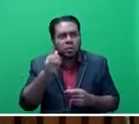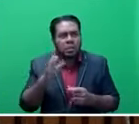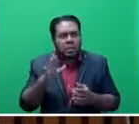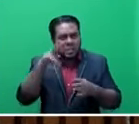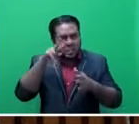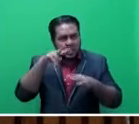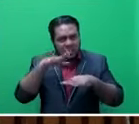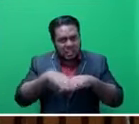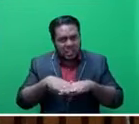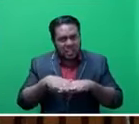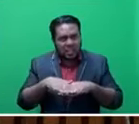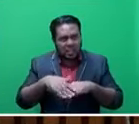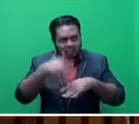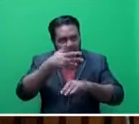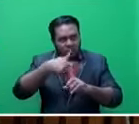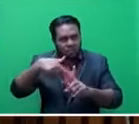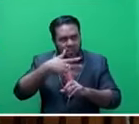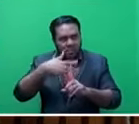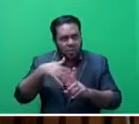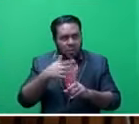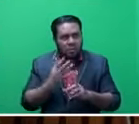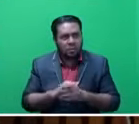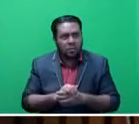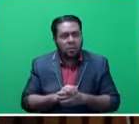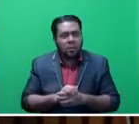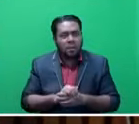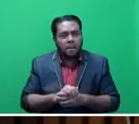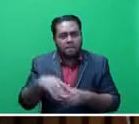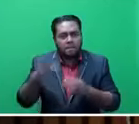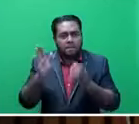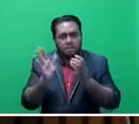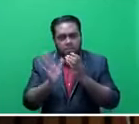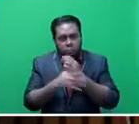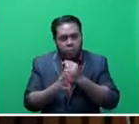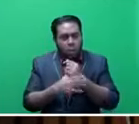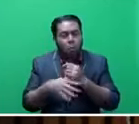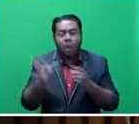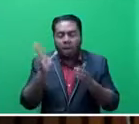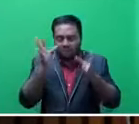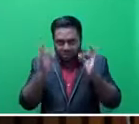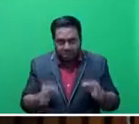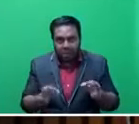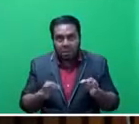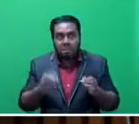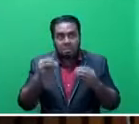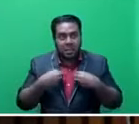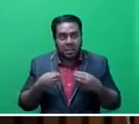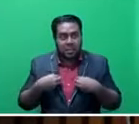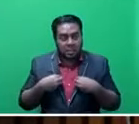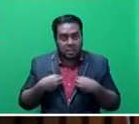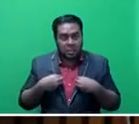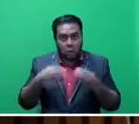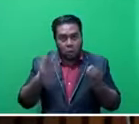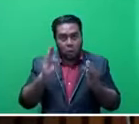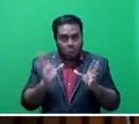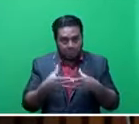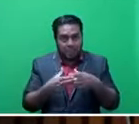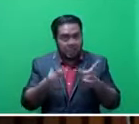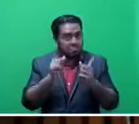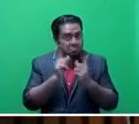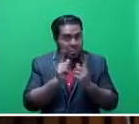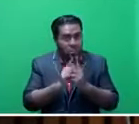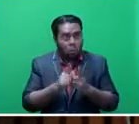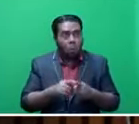of his political party logo. And we had decided in the business committee meeting that that would not happen, because when we come to